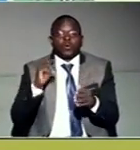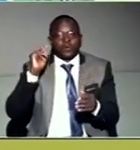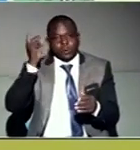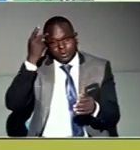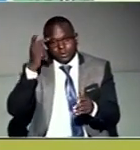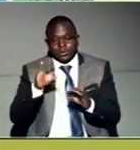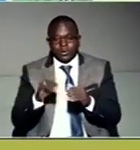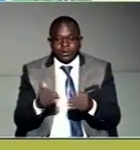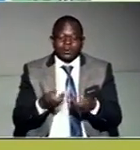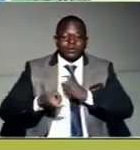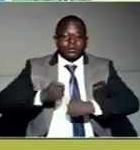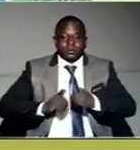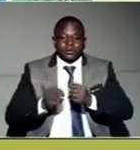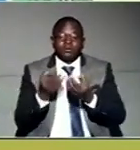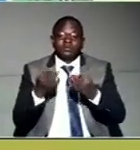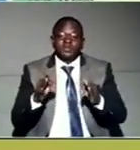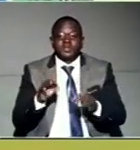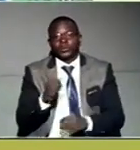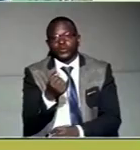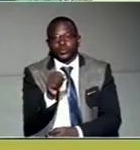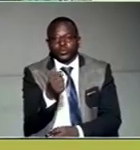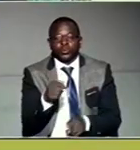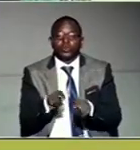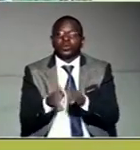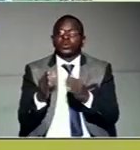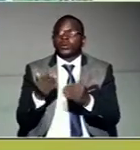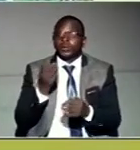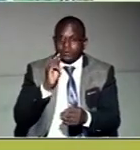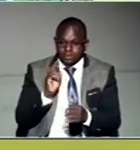free to travel, they are free to move. Of course,